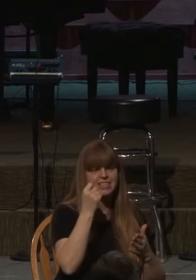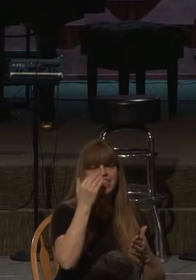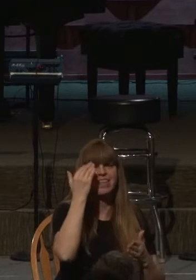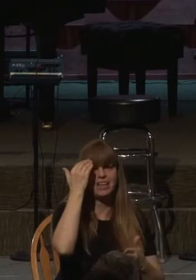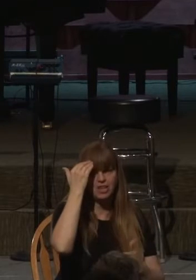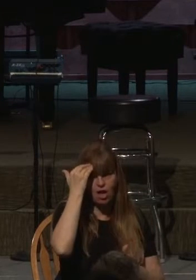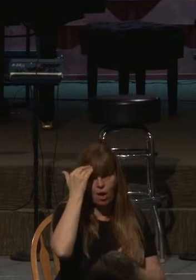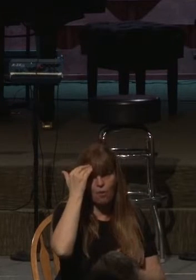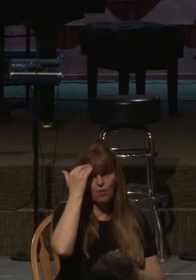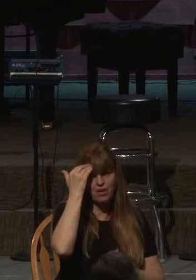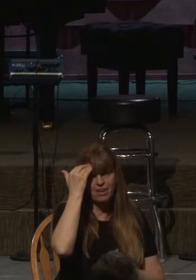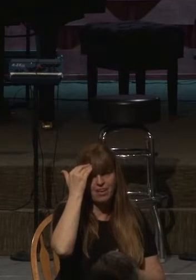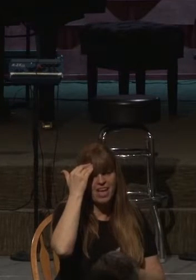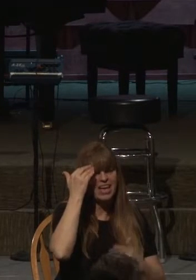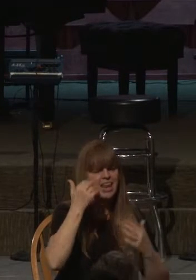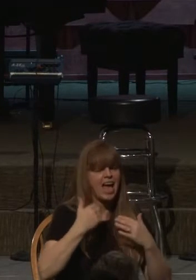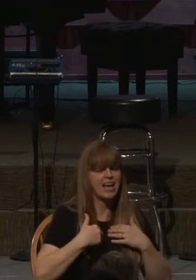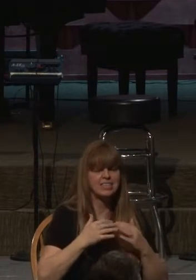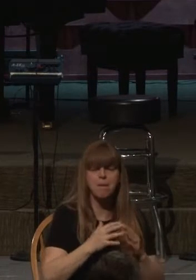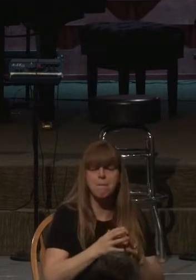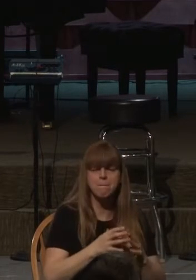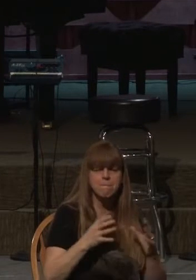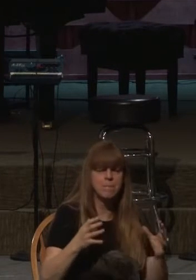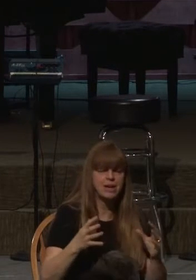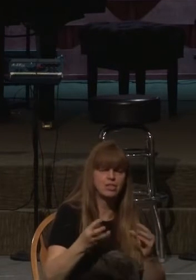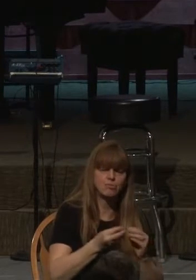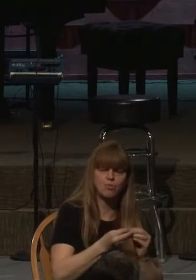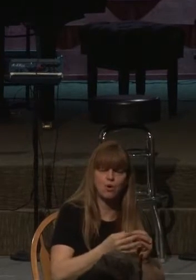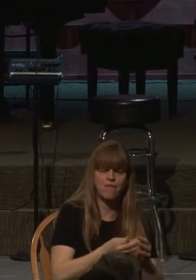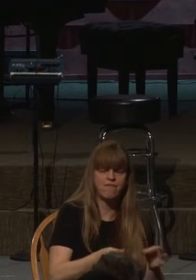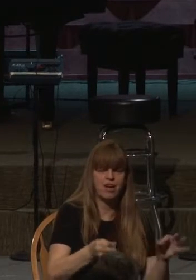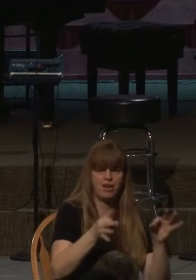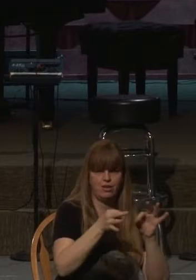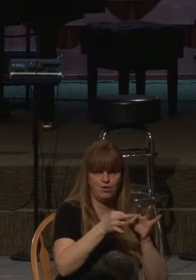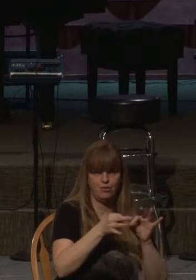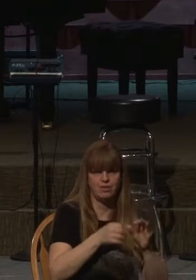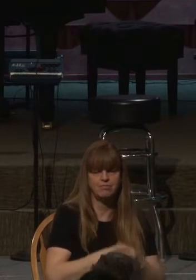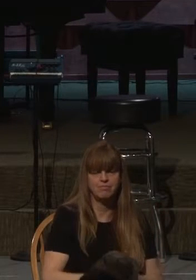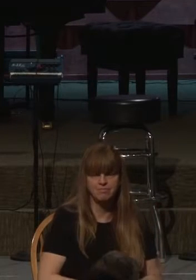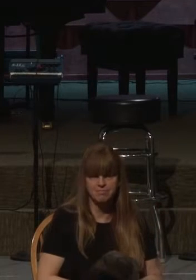know it has way more value.